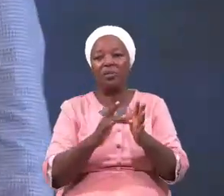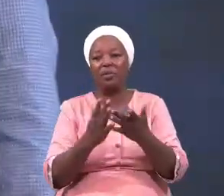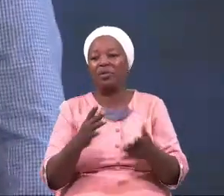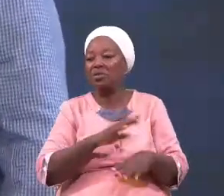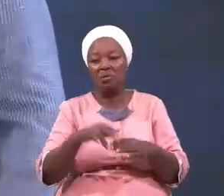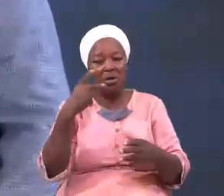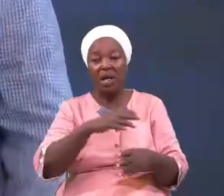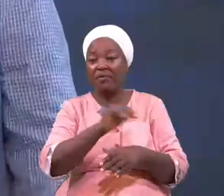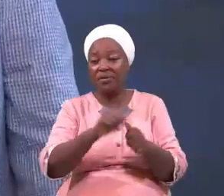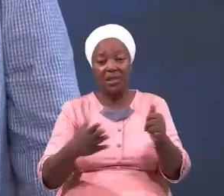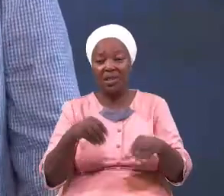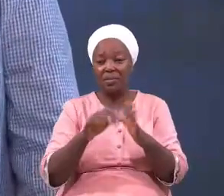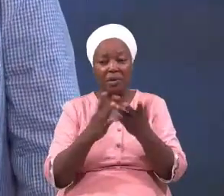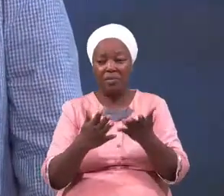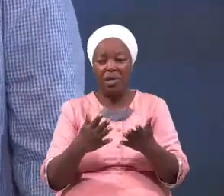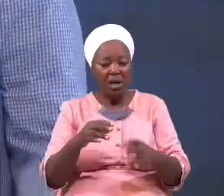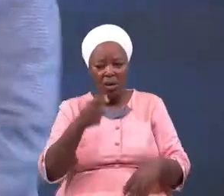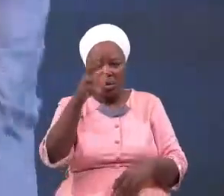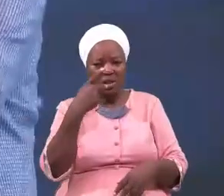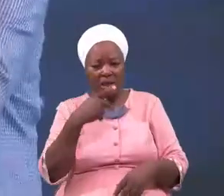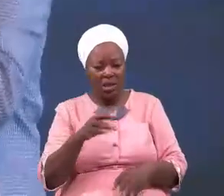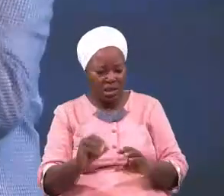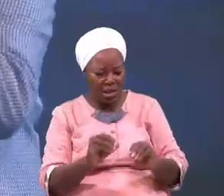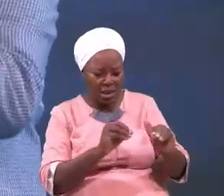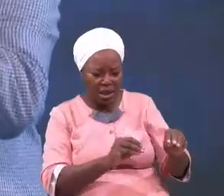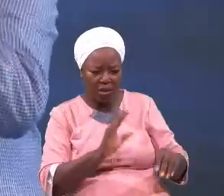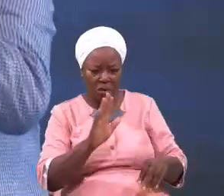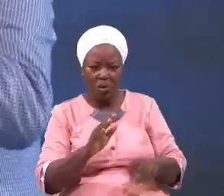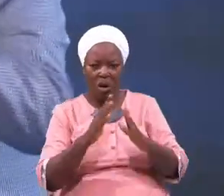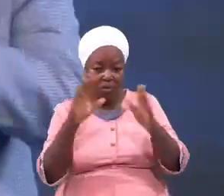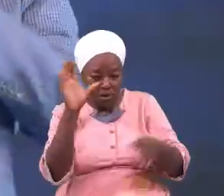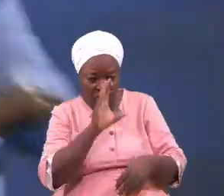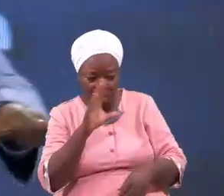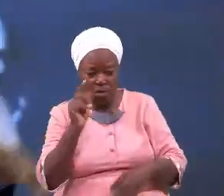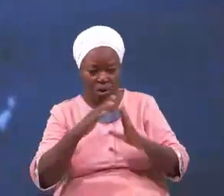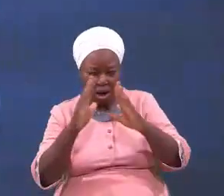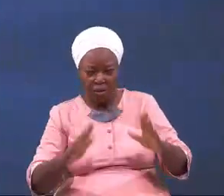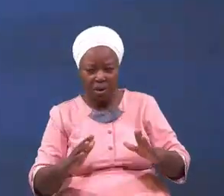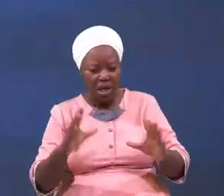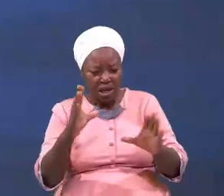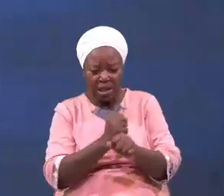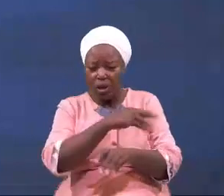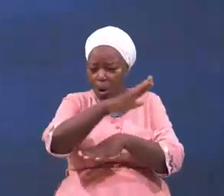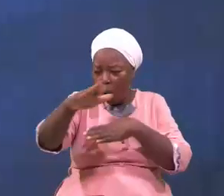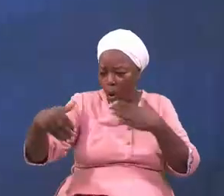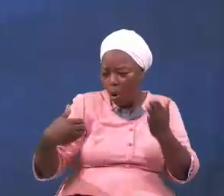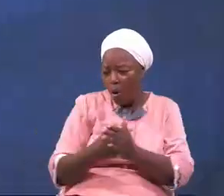God said, search your house. Take every leaven away from your